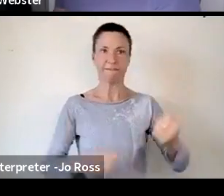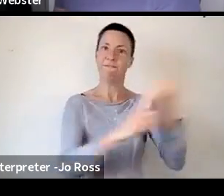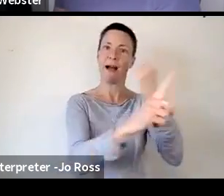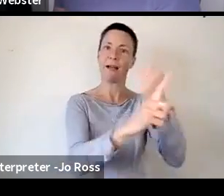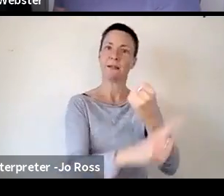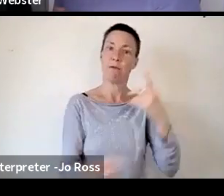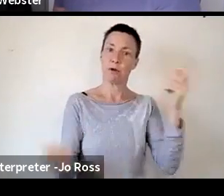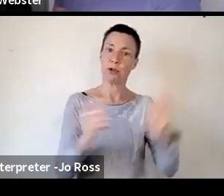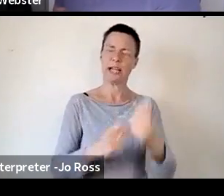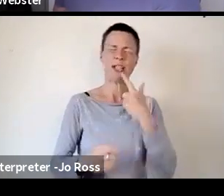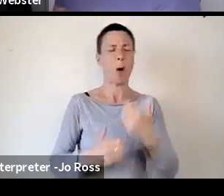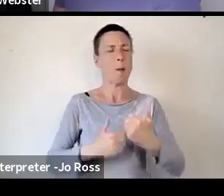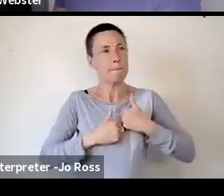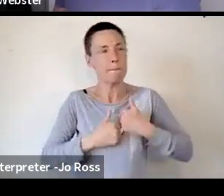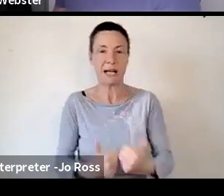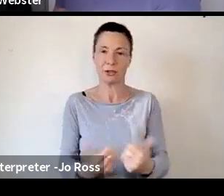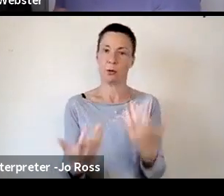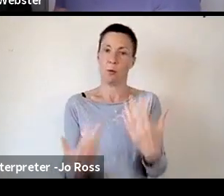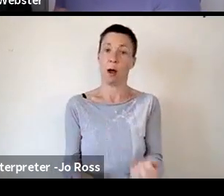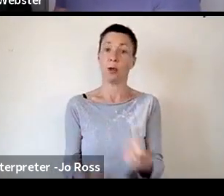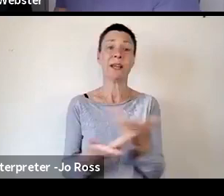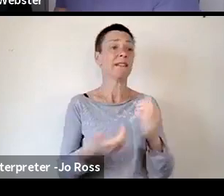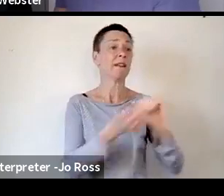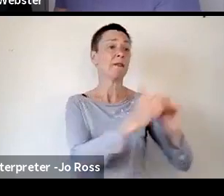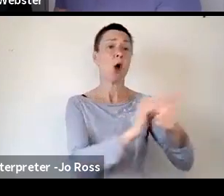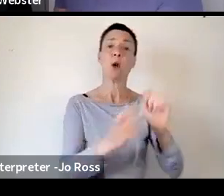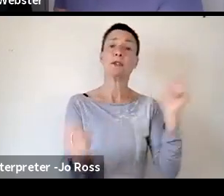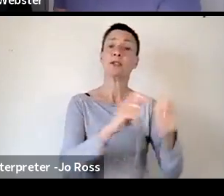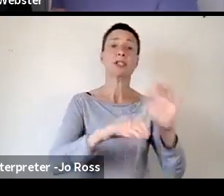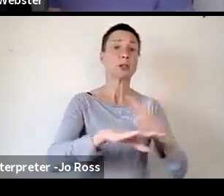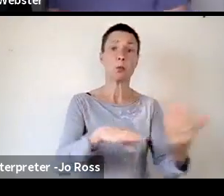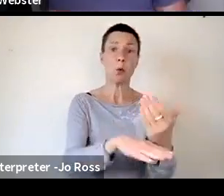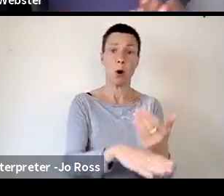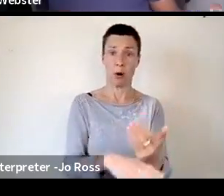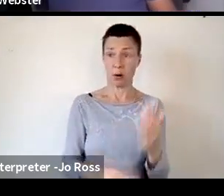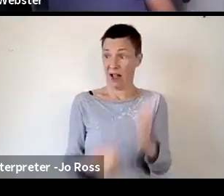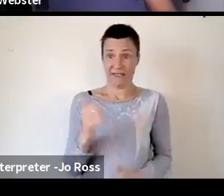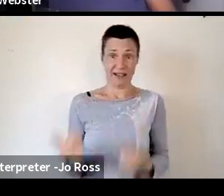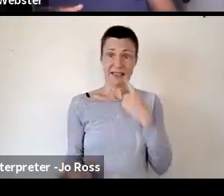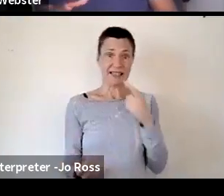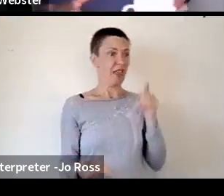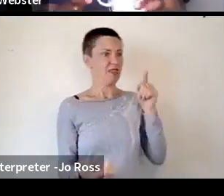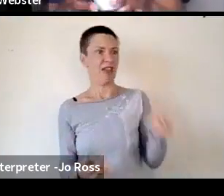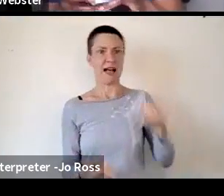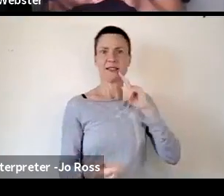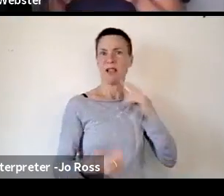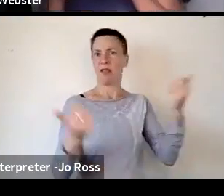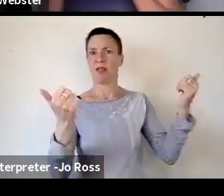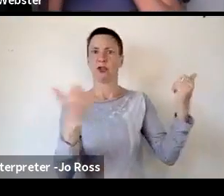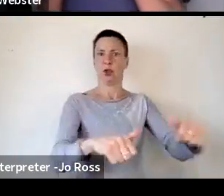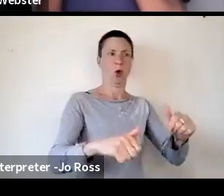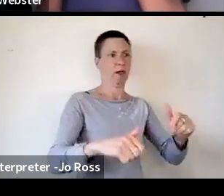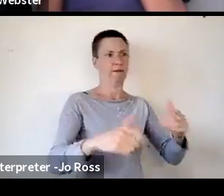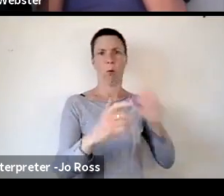know, how passionate we are about it. So even if the coalition doesn't work, you know, I've never said, oh, it's going to be the answer to everything. You know, it's just something we're going to try, and